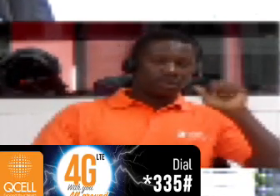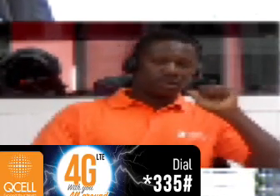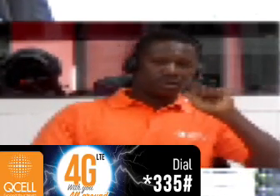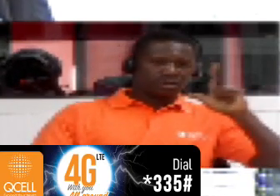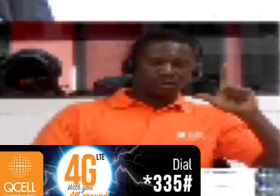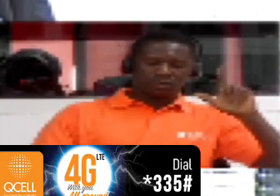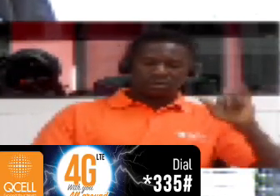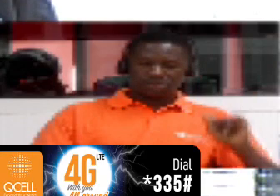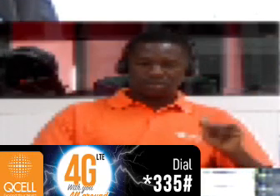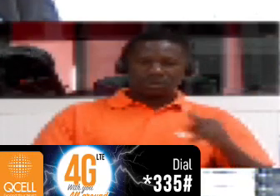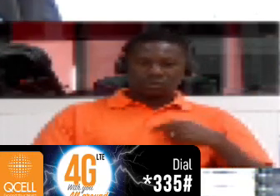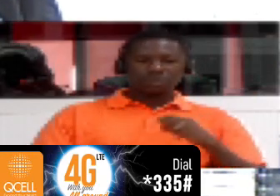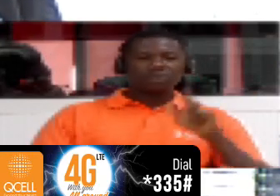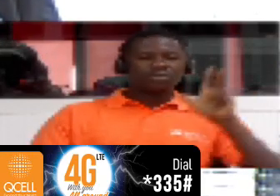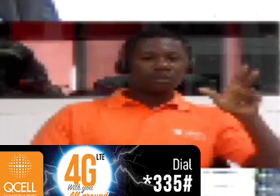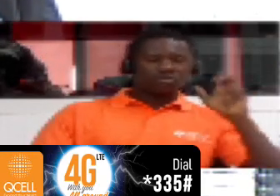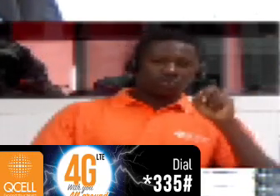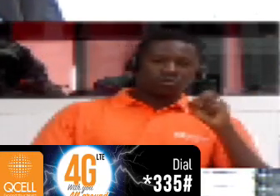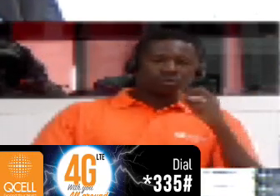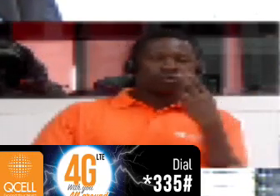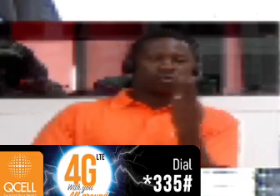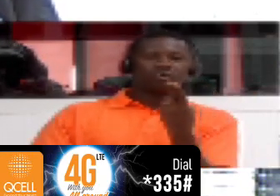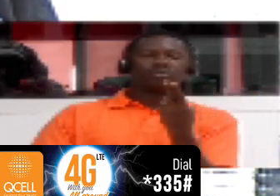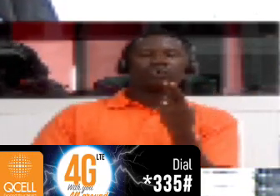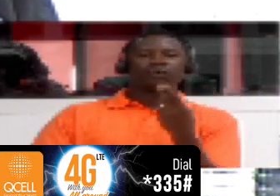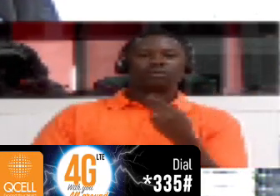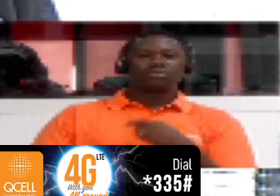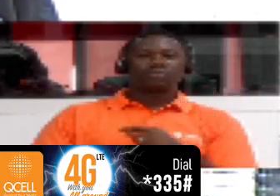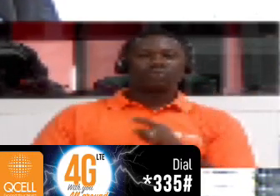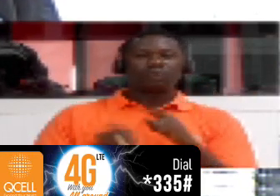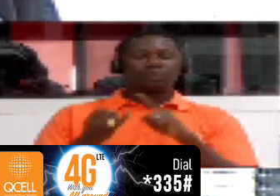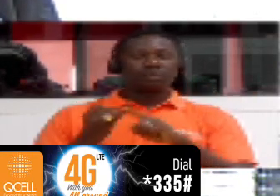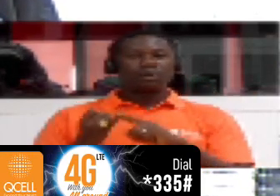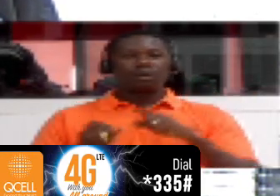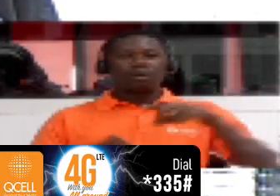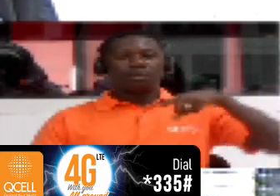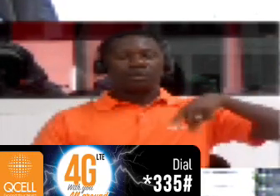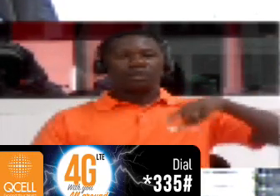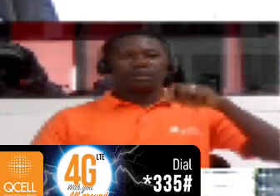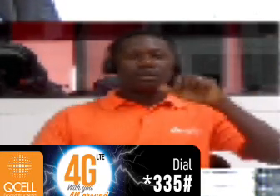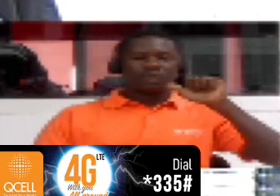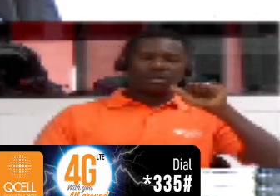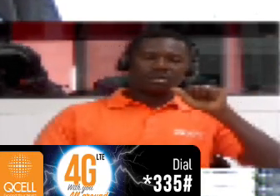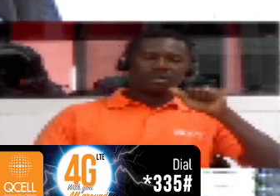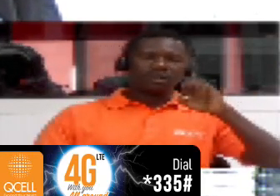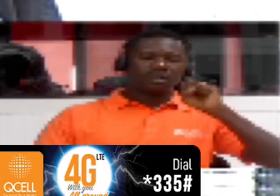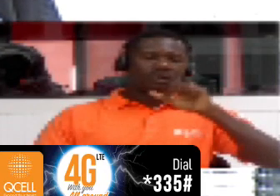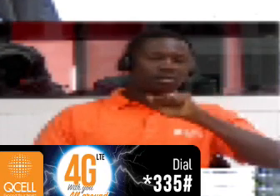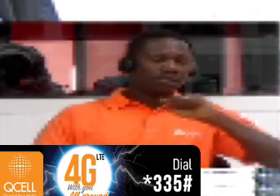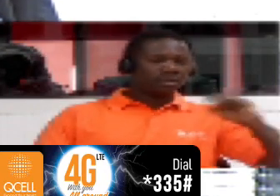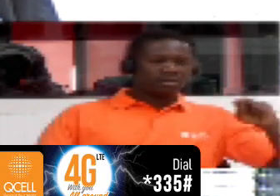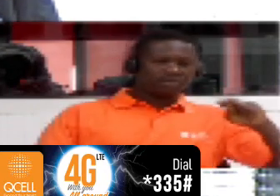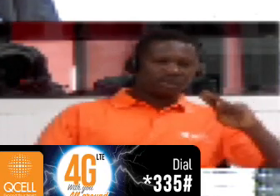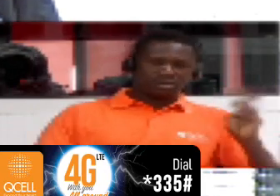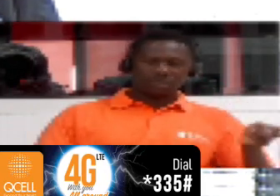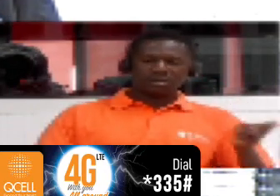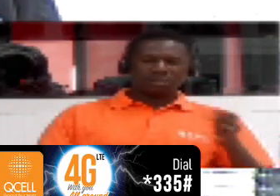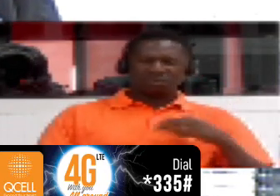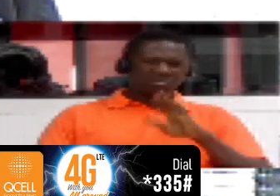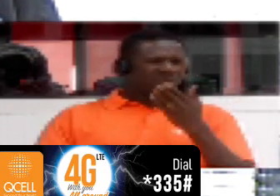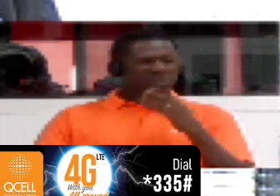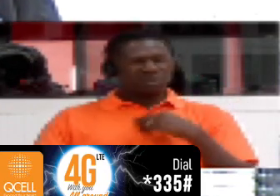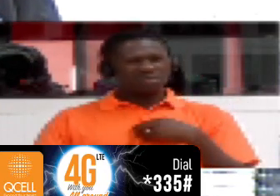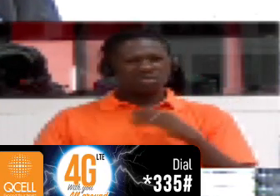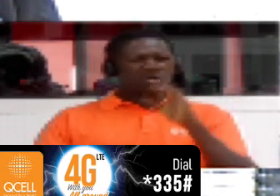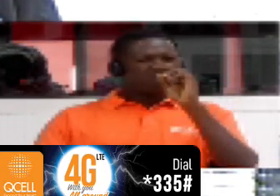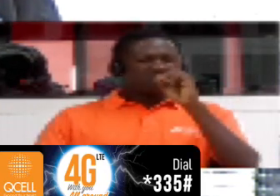Fansunyabali was a 002. Pasane? Pasane was 02 or 01. Pasane, I think he must have